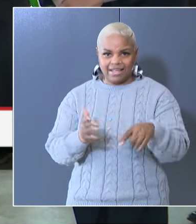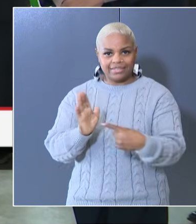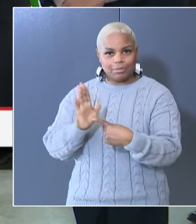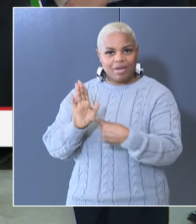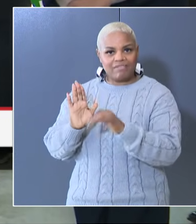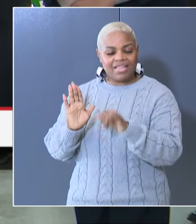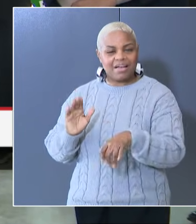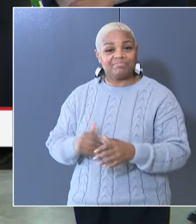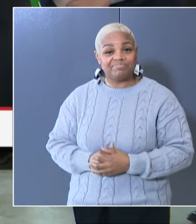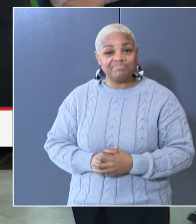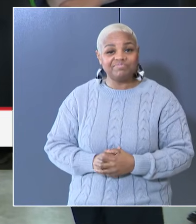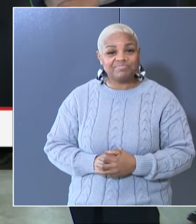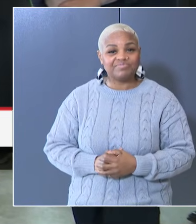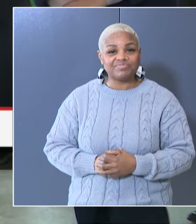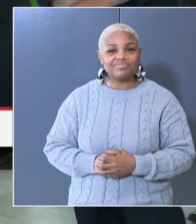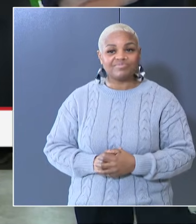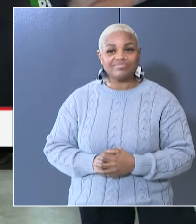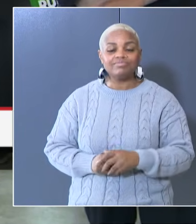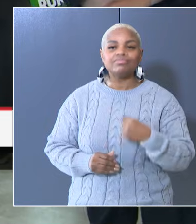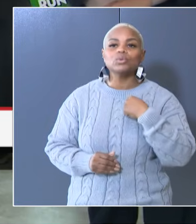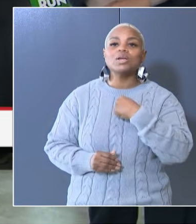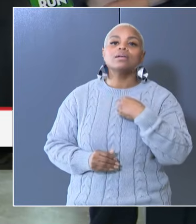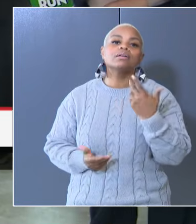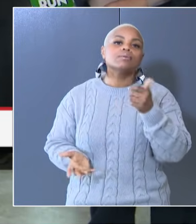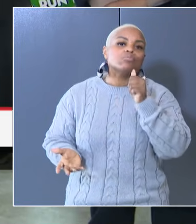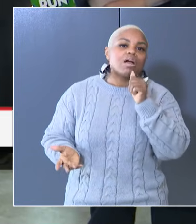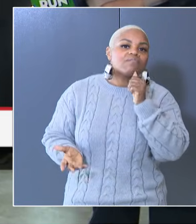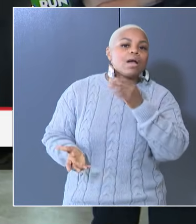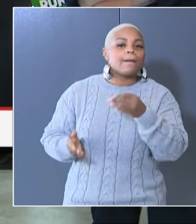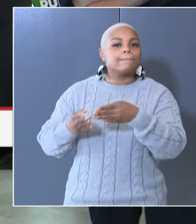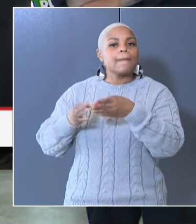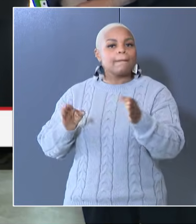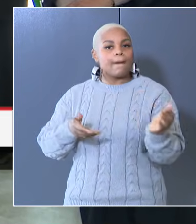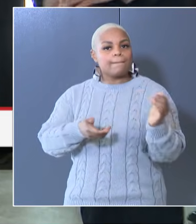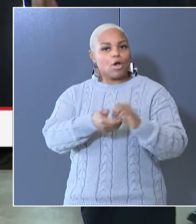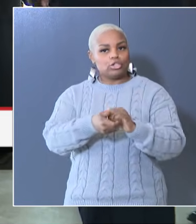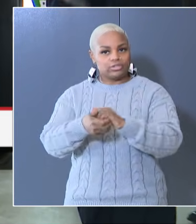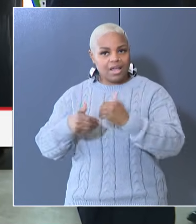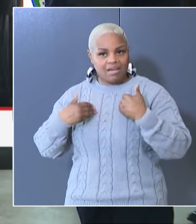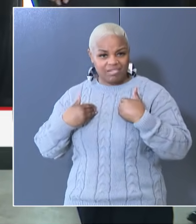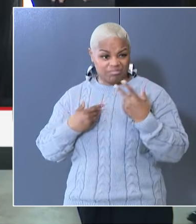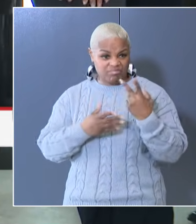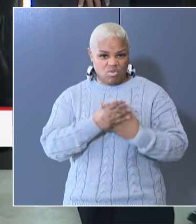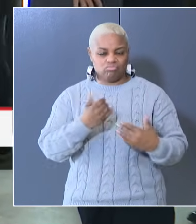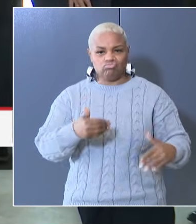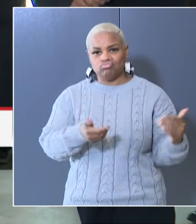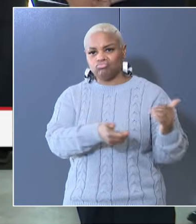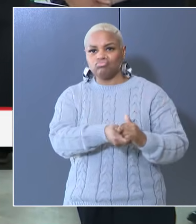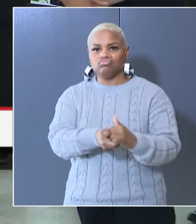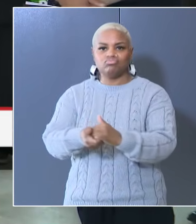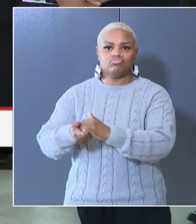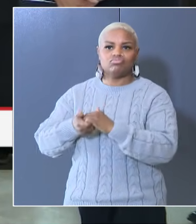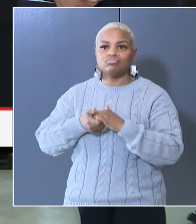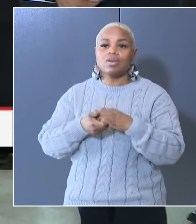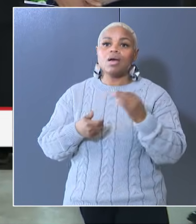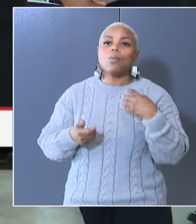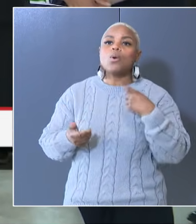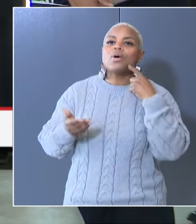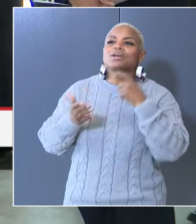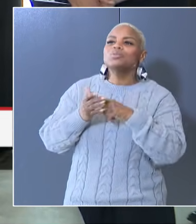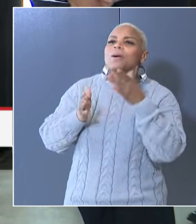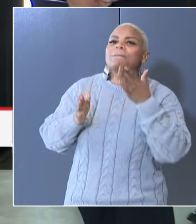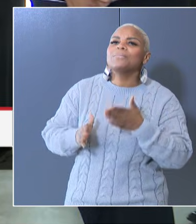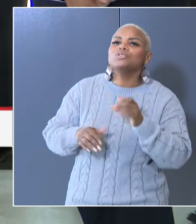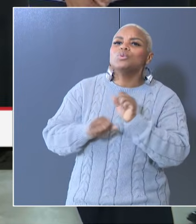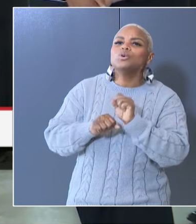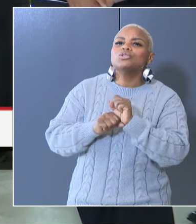work together. And I want to congratulate Gabriella, raise your hand, who's worked so hard on our team to make this a reality